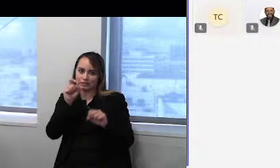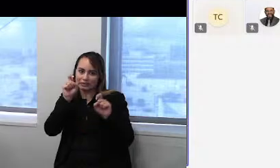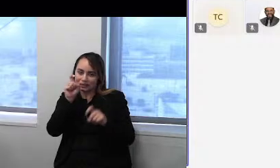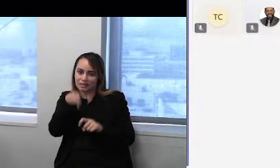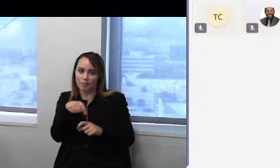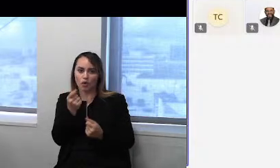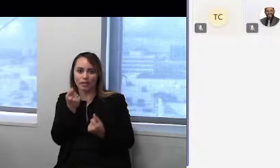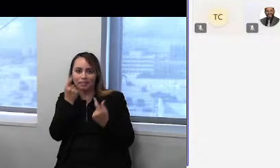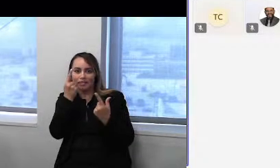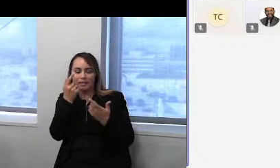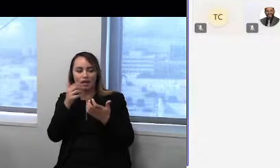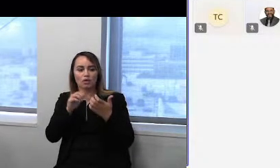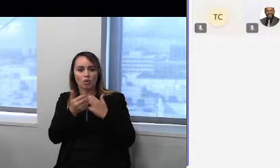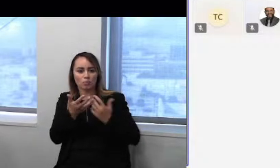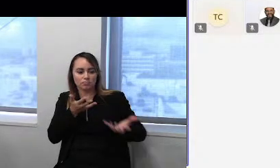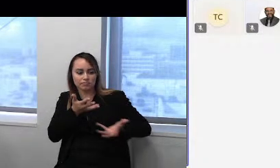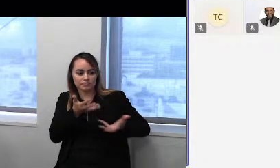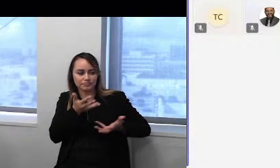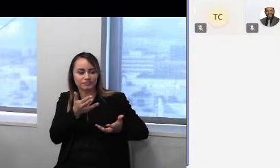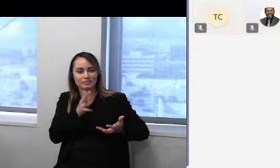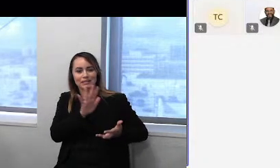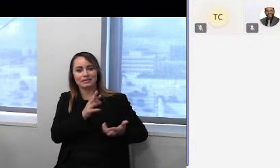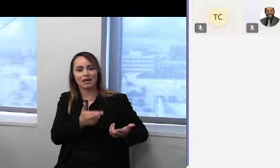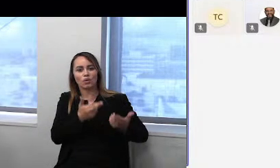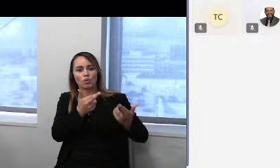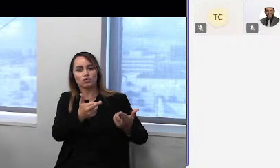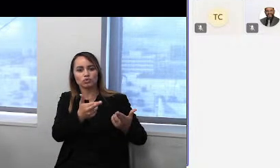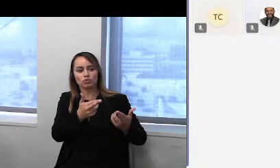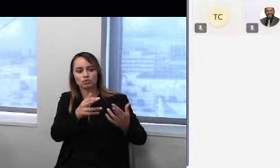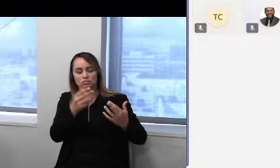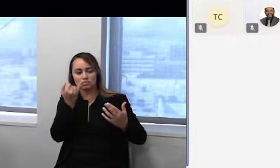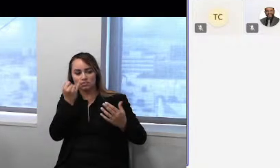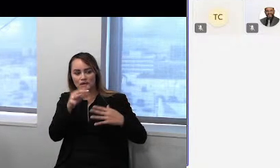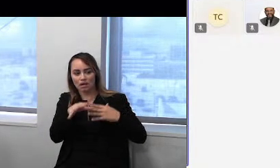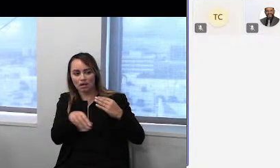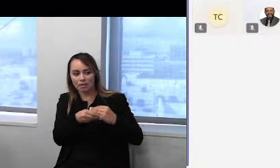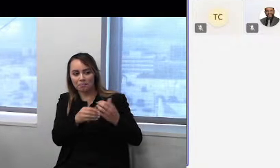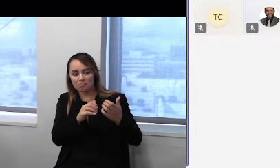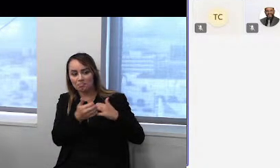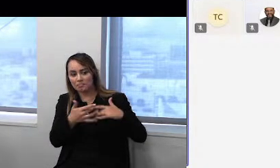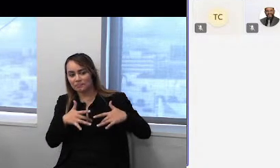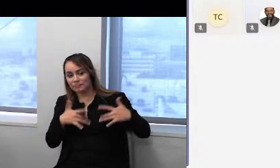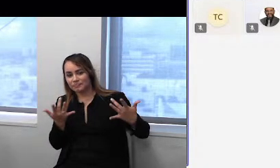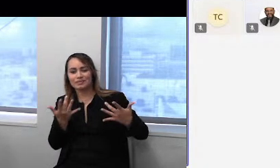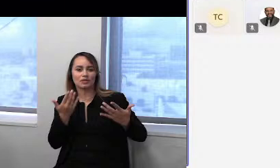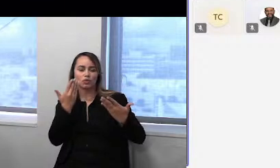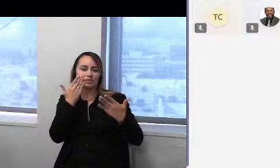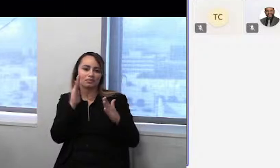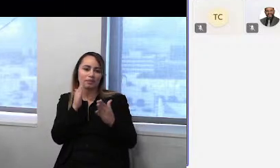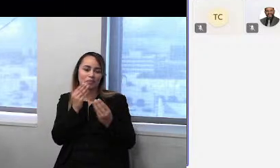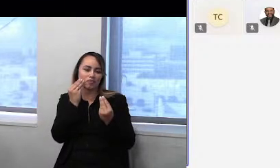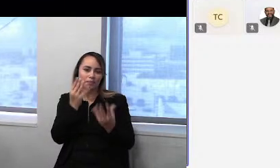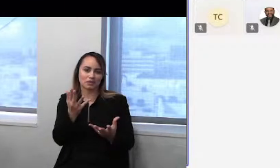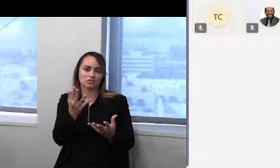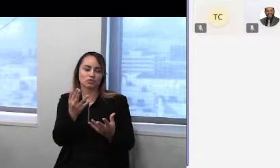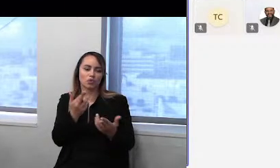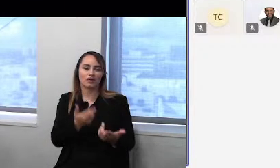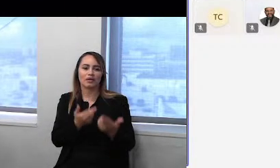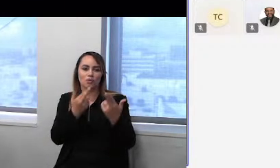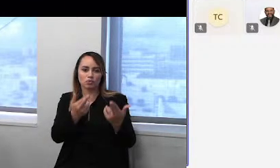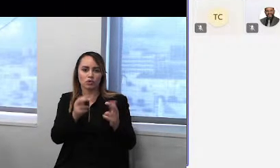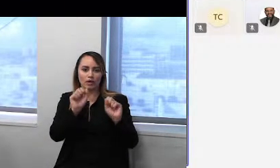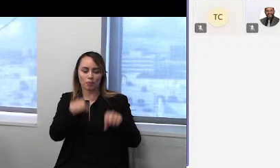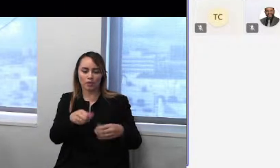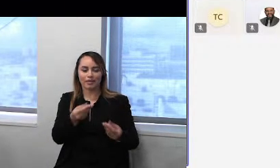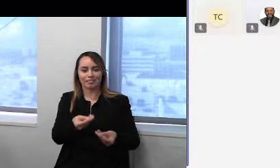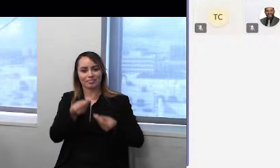it gets added. Because we don't have enough details on the type of resources that are going to be doing. And when I'm saying that, I'm referring to the type of machine, the type of